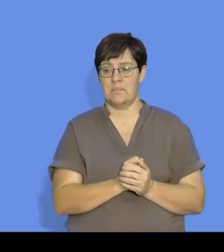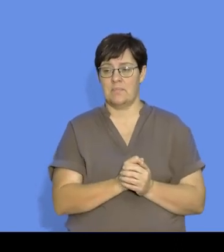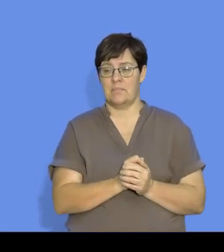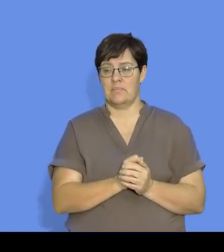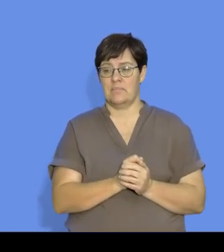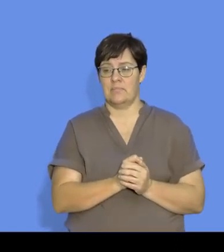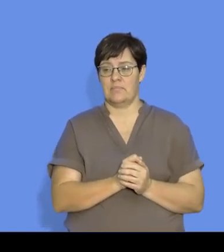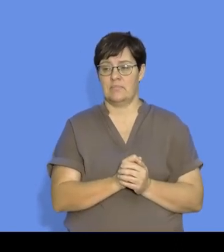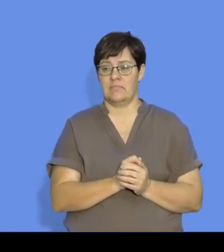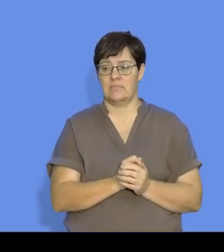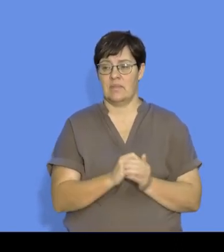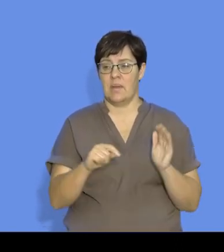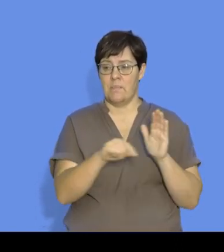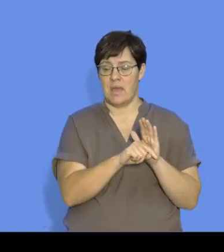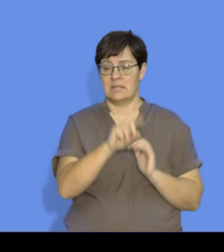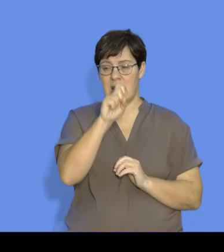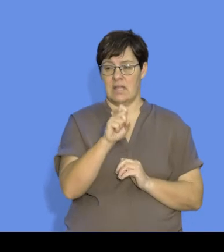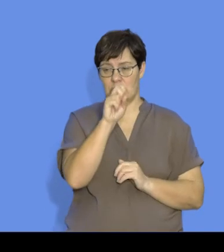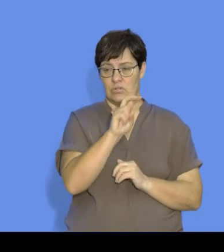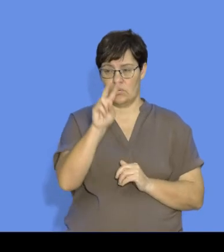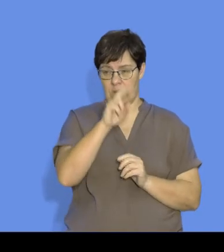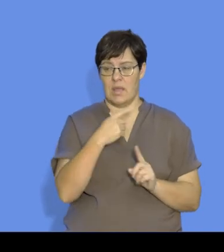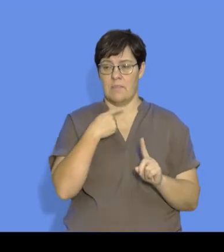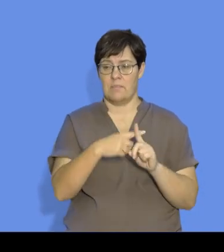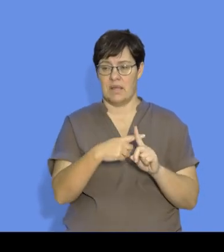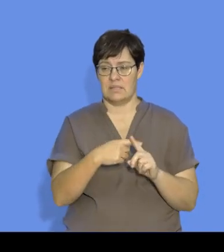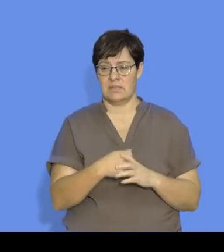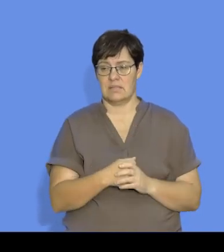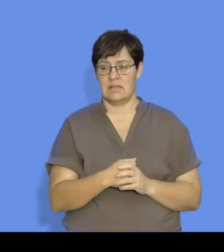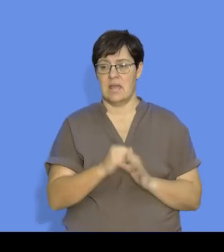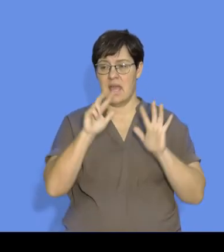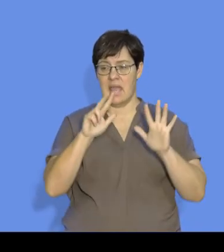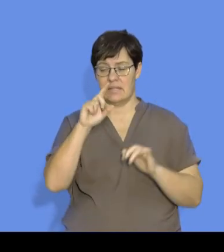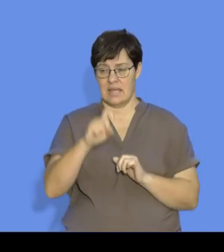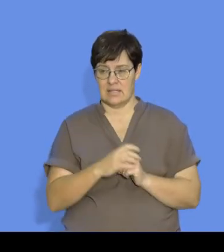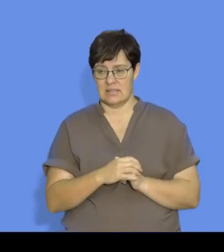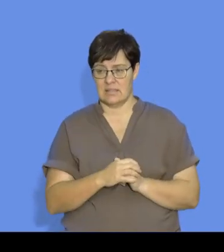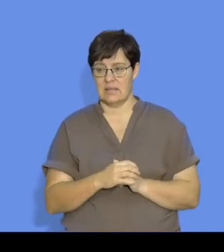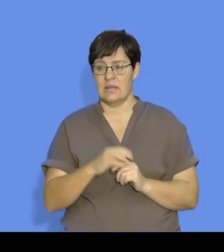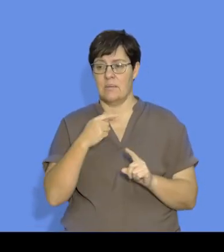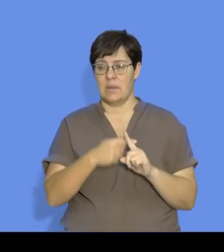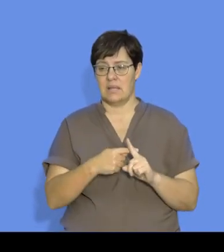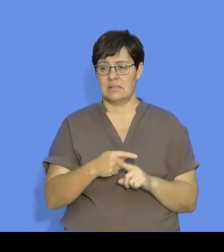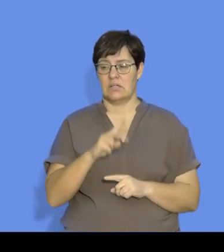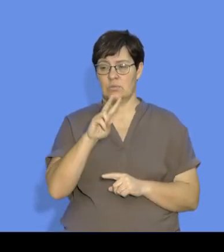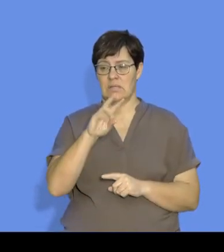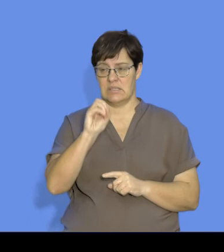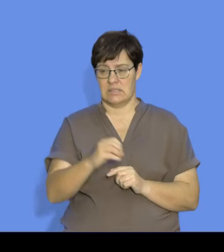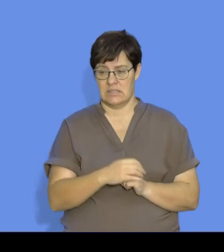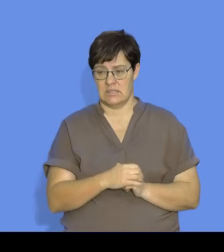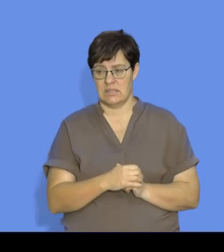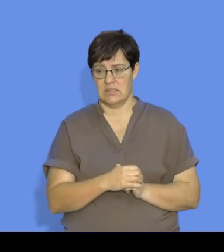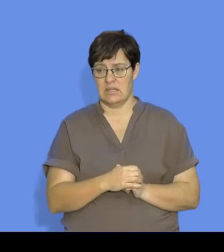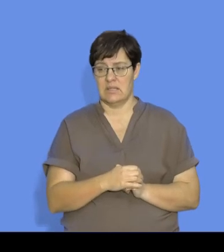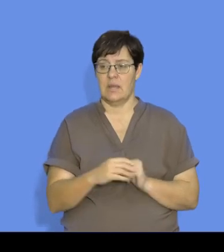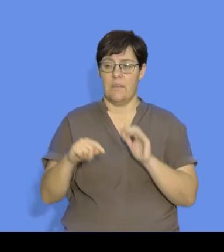as minus x squared plus 8x plus